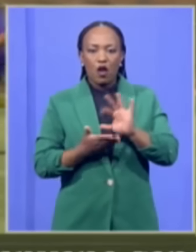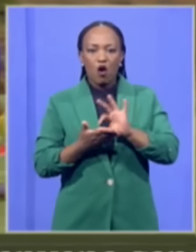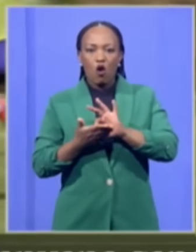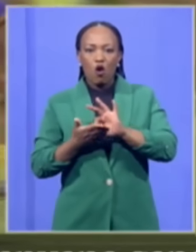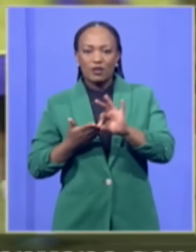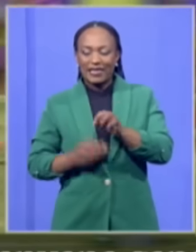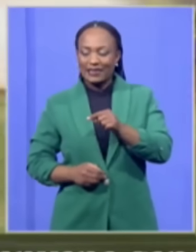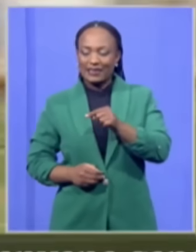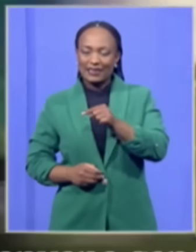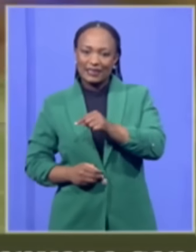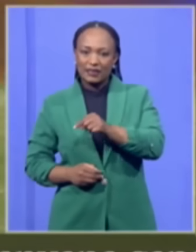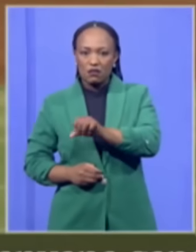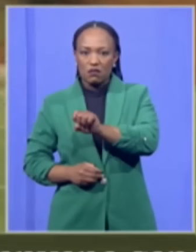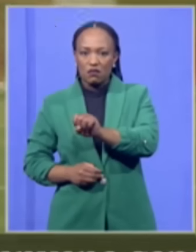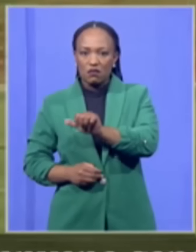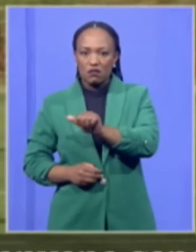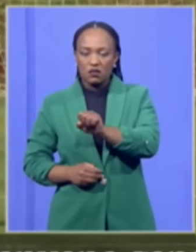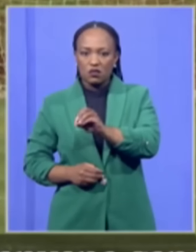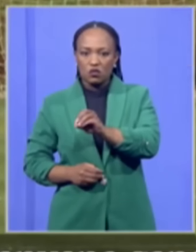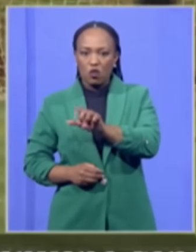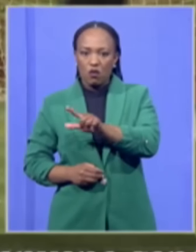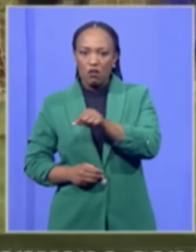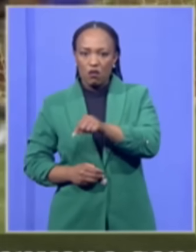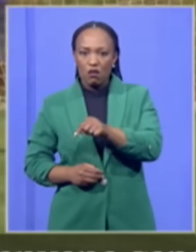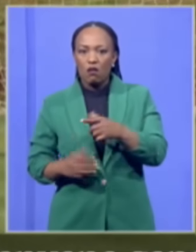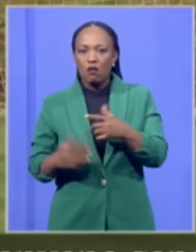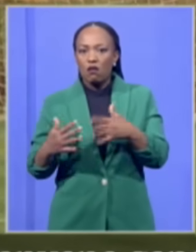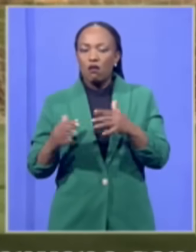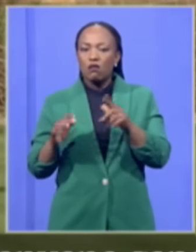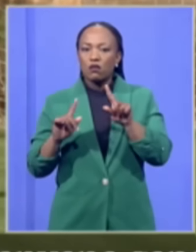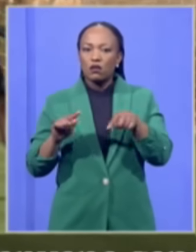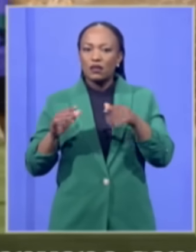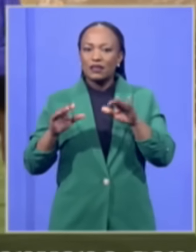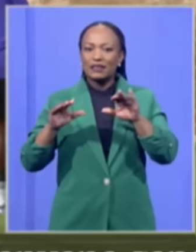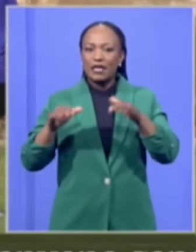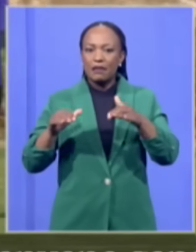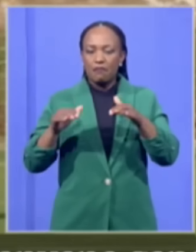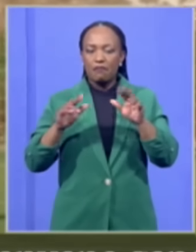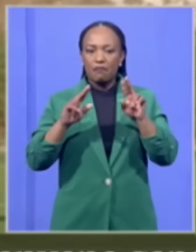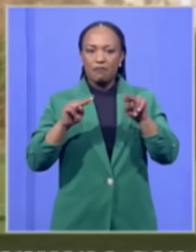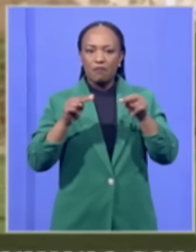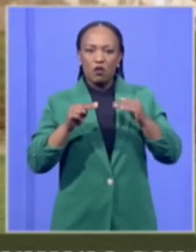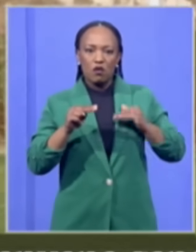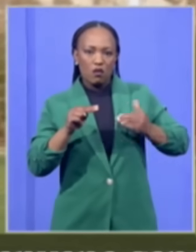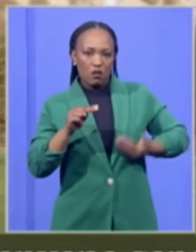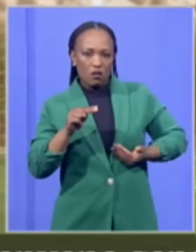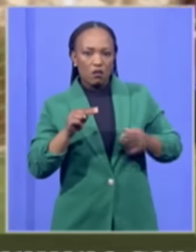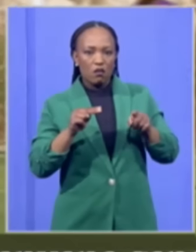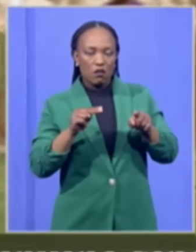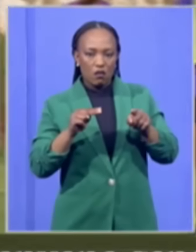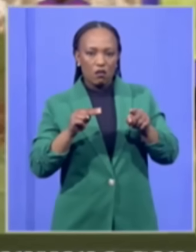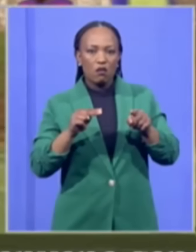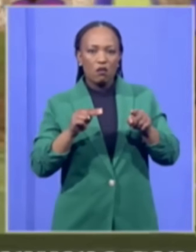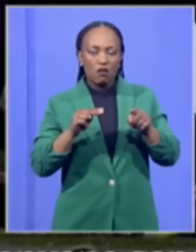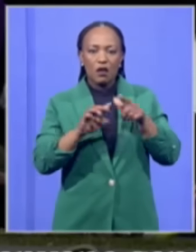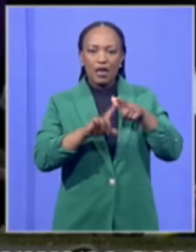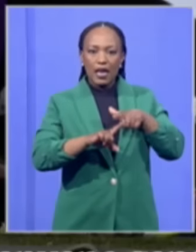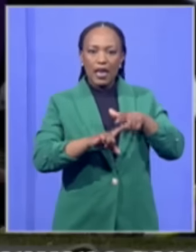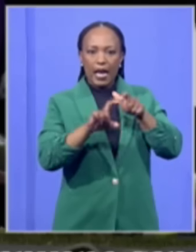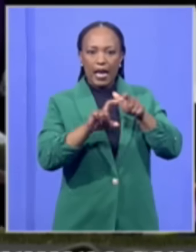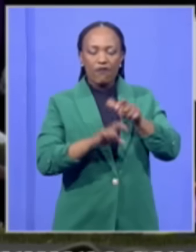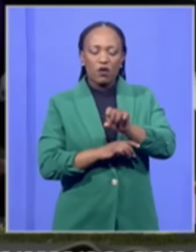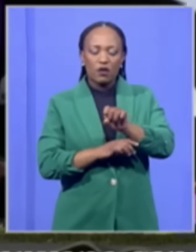Sasol e šetše e ile ya katološetšwa go sehlopha sa bosetšhaba sa basadi le liki ya